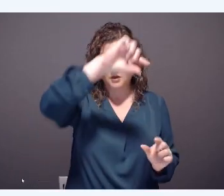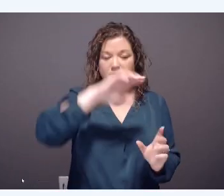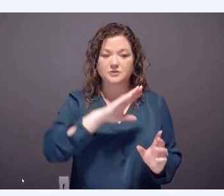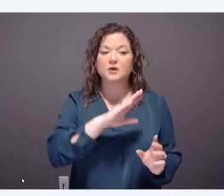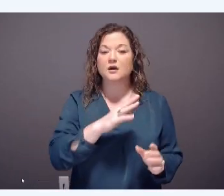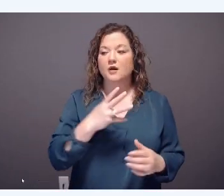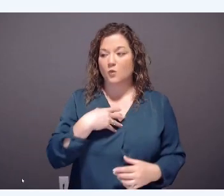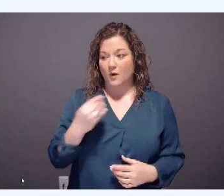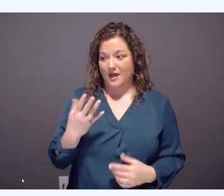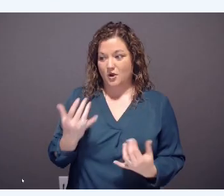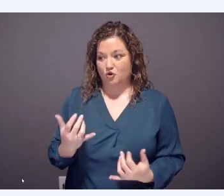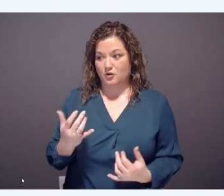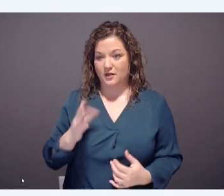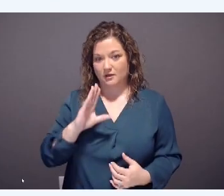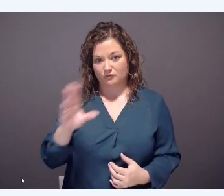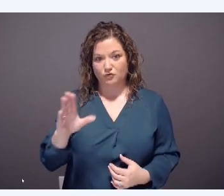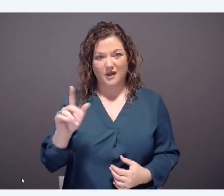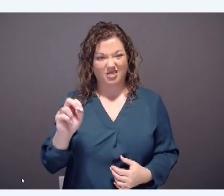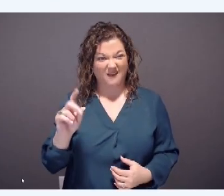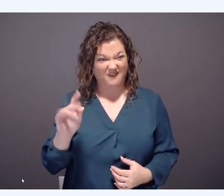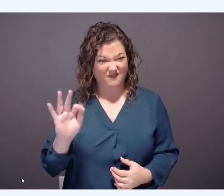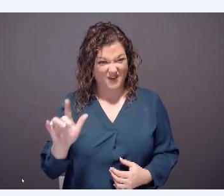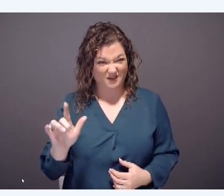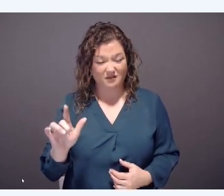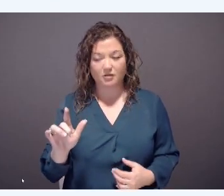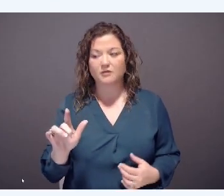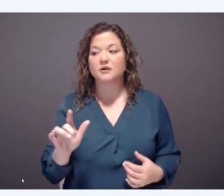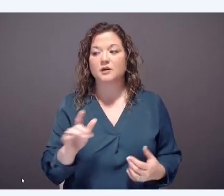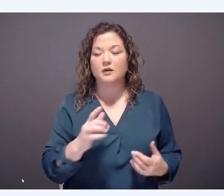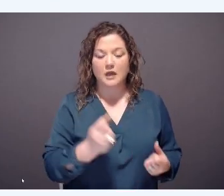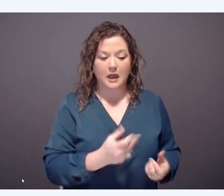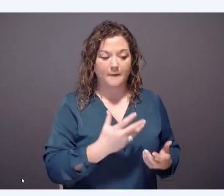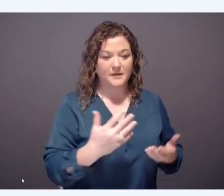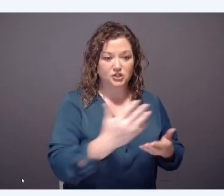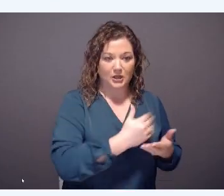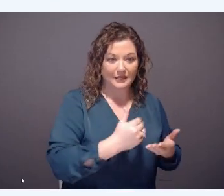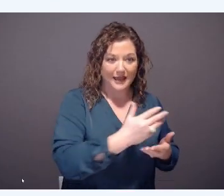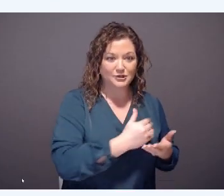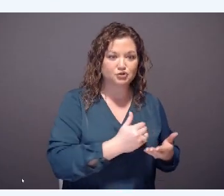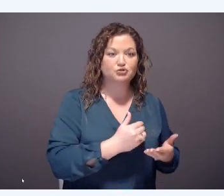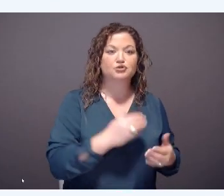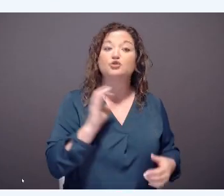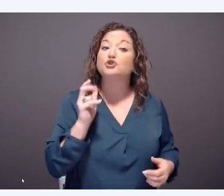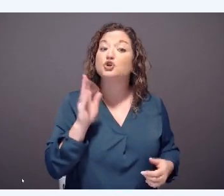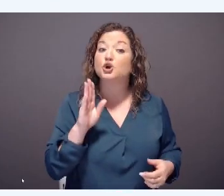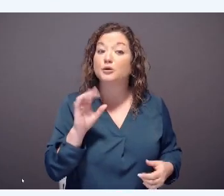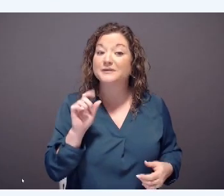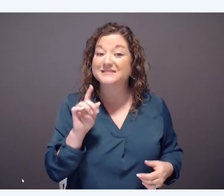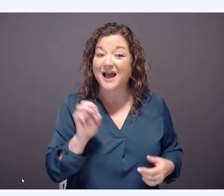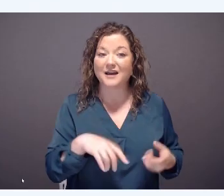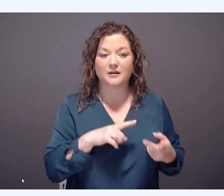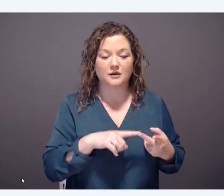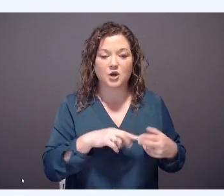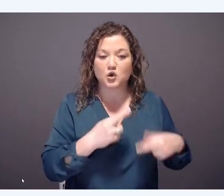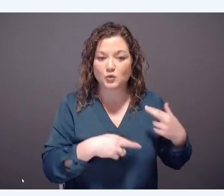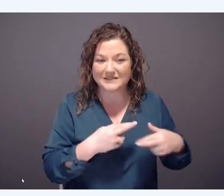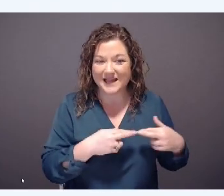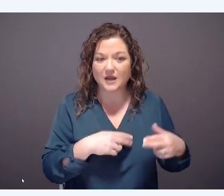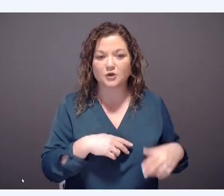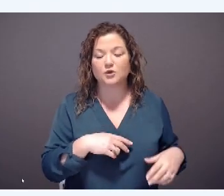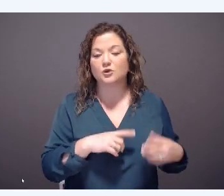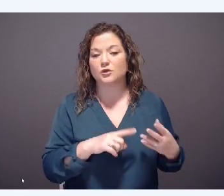current operations are. So our recycling haulers collecting and waste haulers are collecting curbside. Recycling haulers are going to Sunbride, our